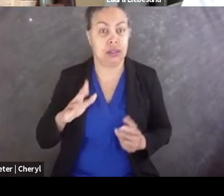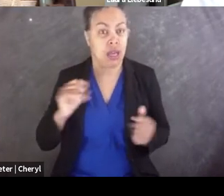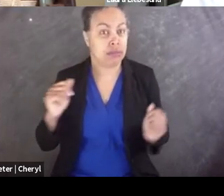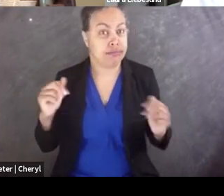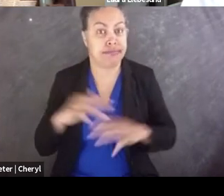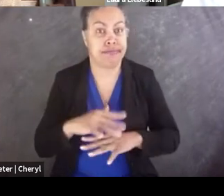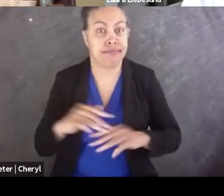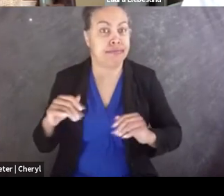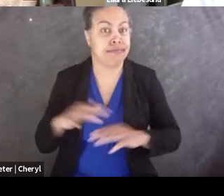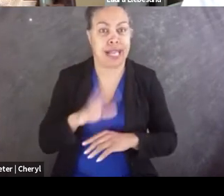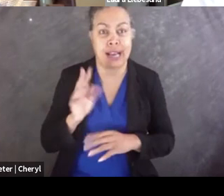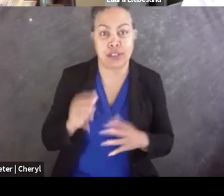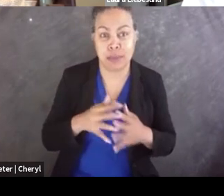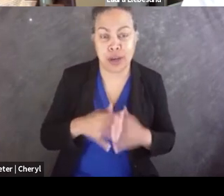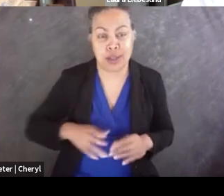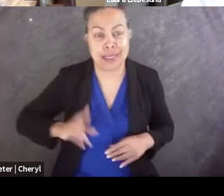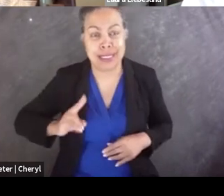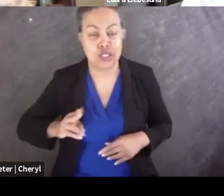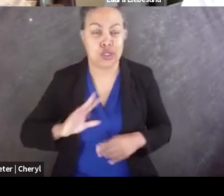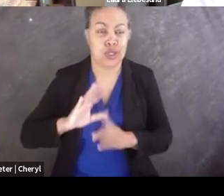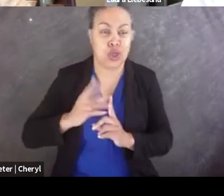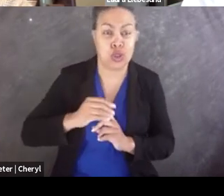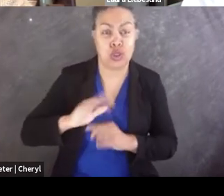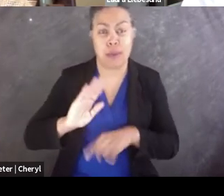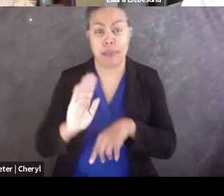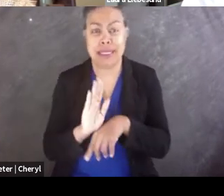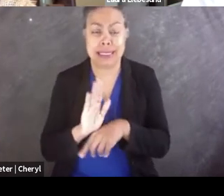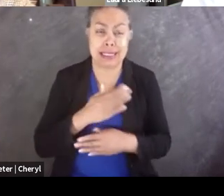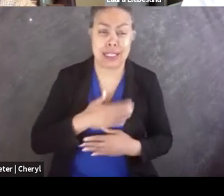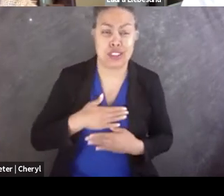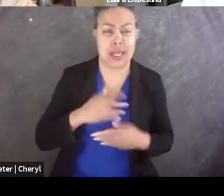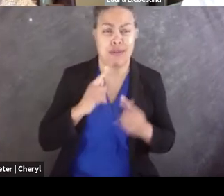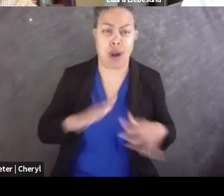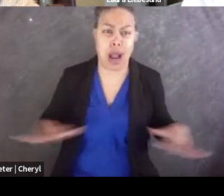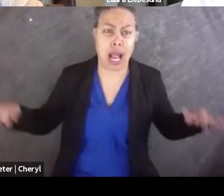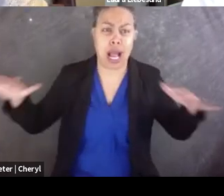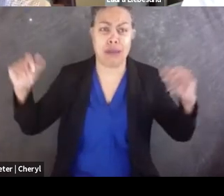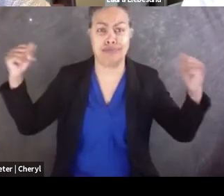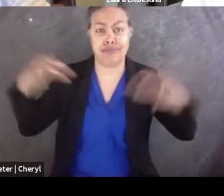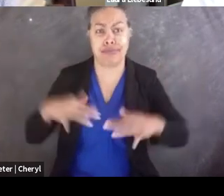African-American history, culture, and business and entertainment for the entire metropolitan region, not just for the city of Washington.